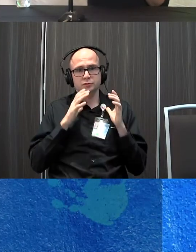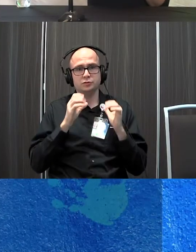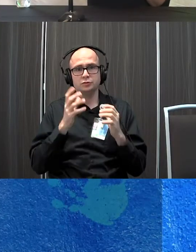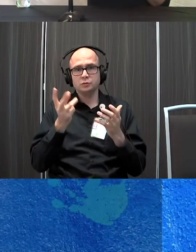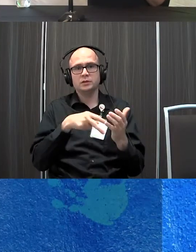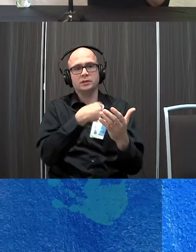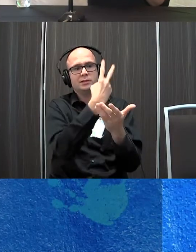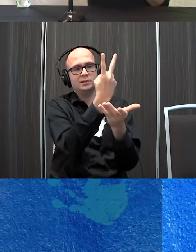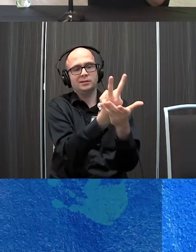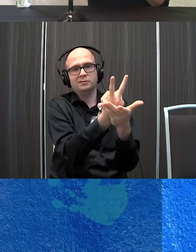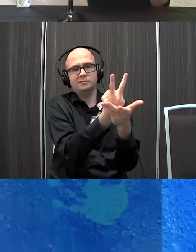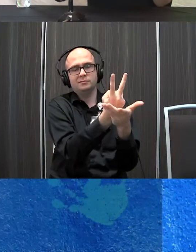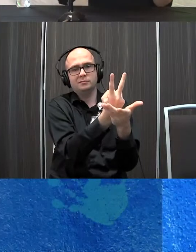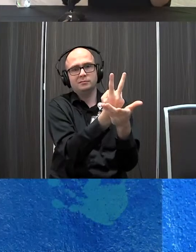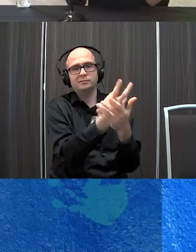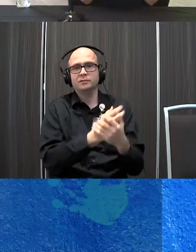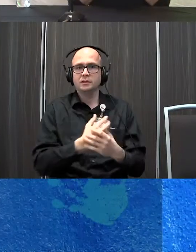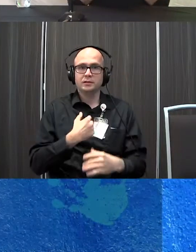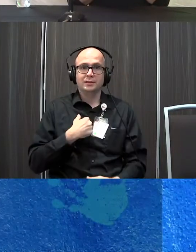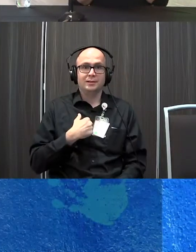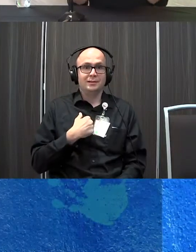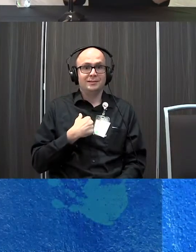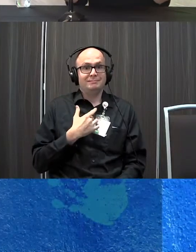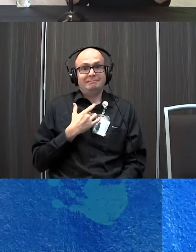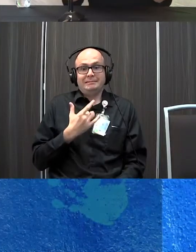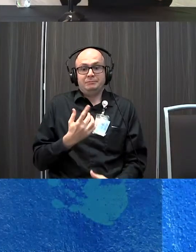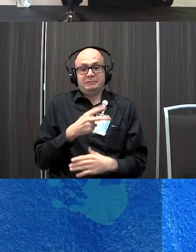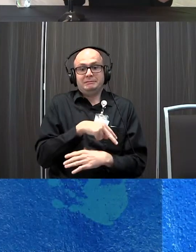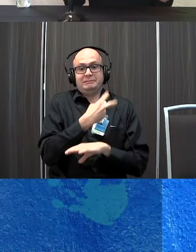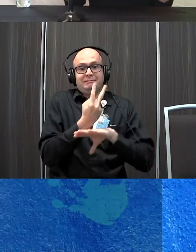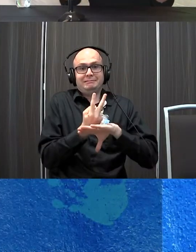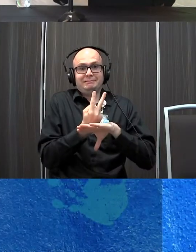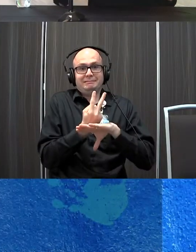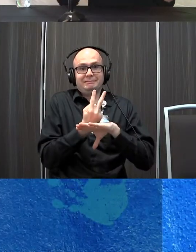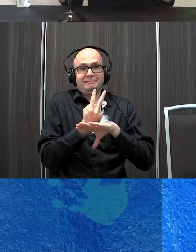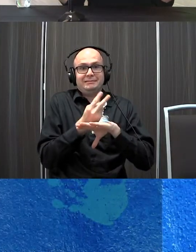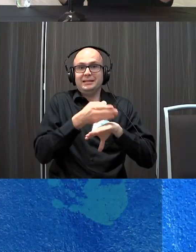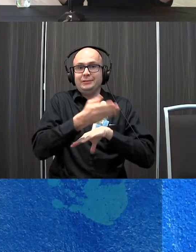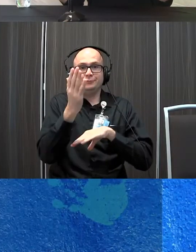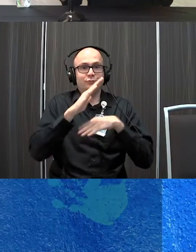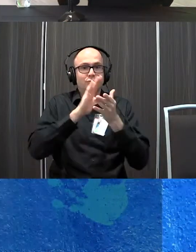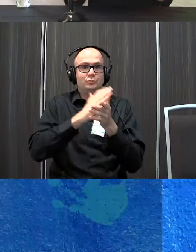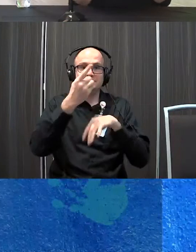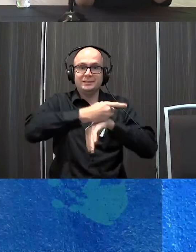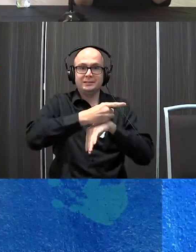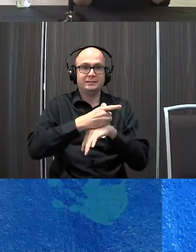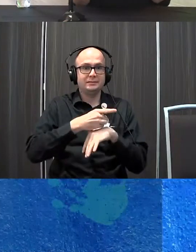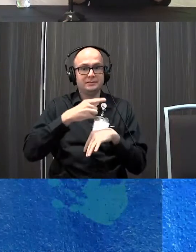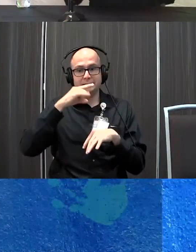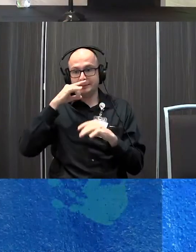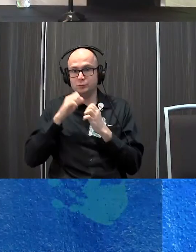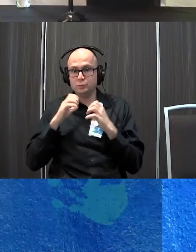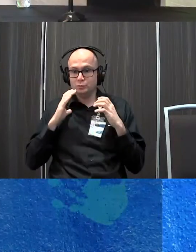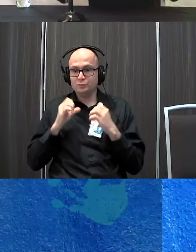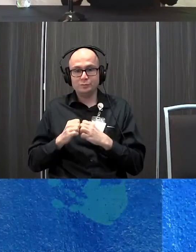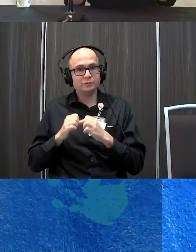upside down. And I don't go and lay upside down after a day of school, but for kids with charge, that can really